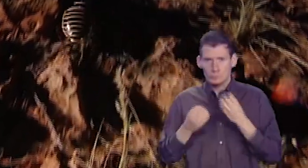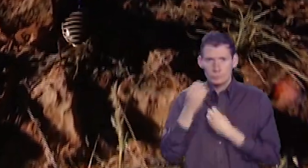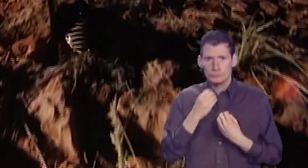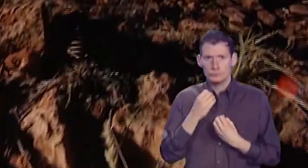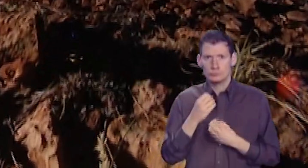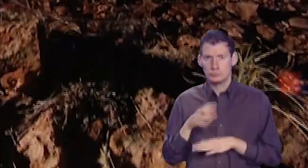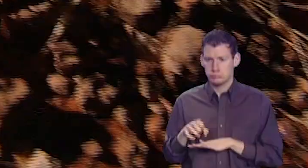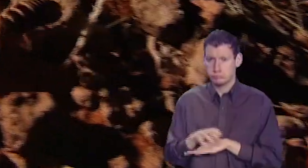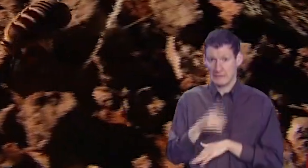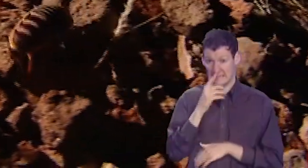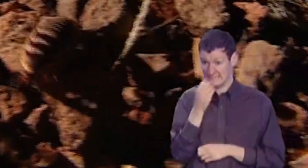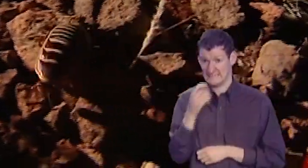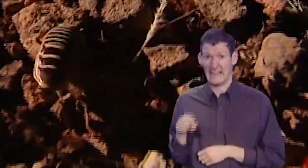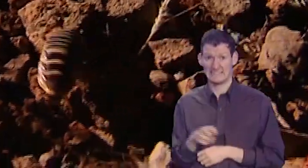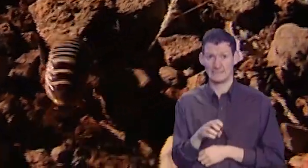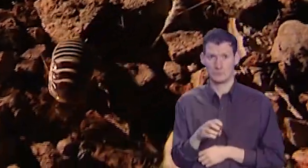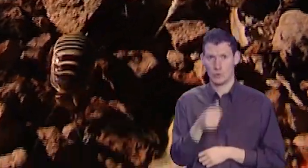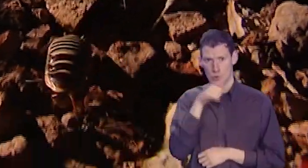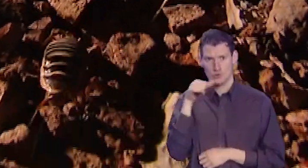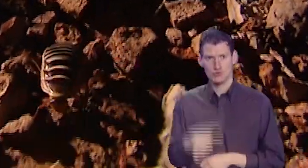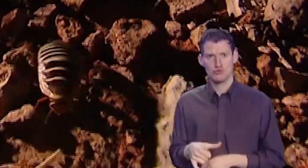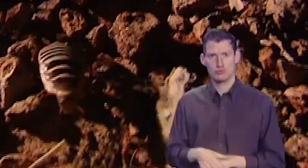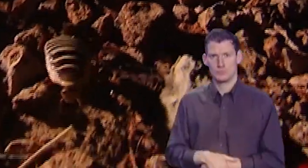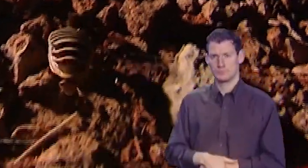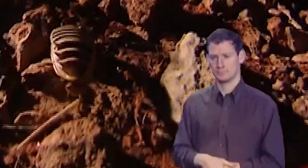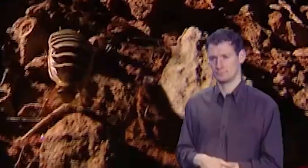Prowling insects make a tasty bite.